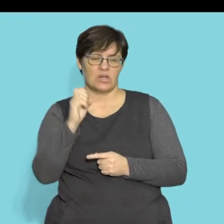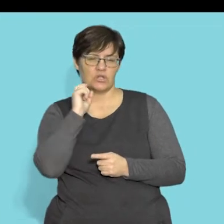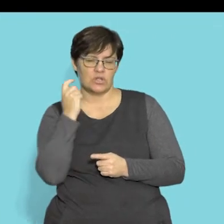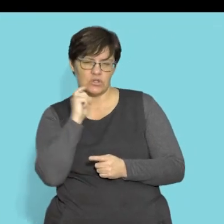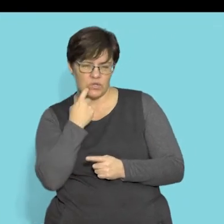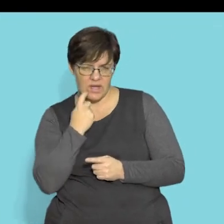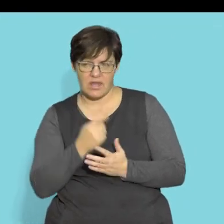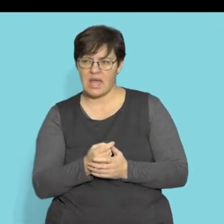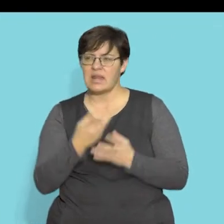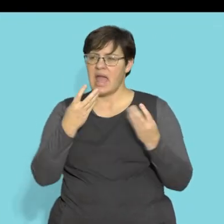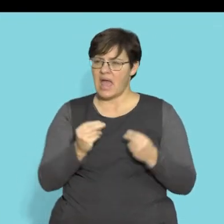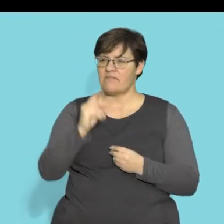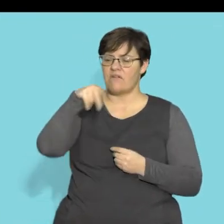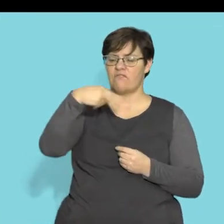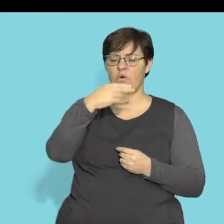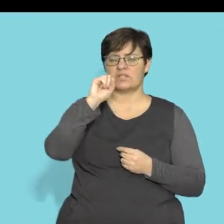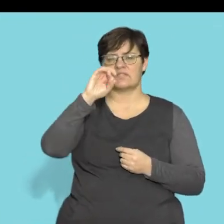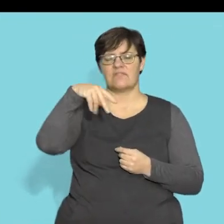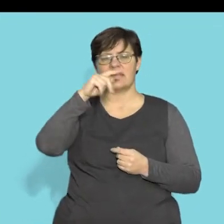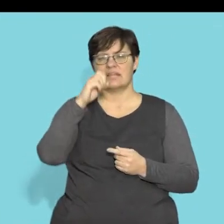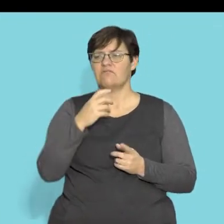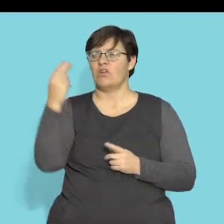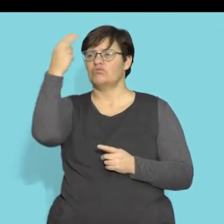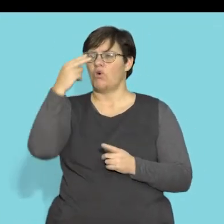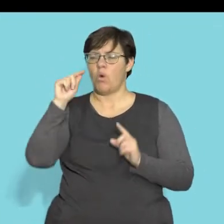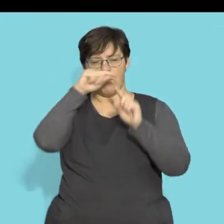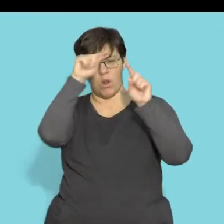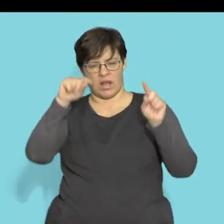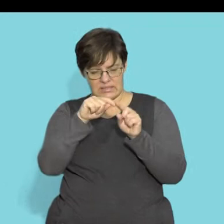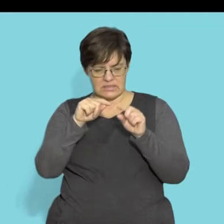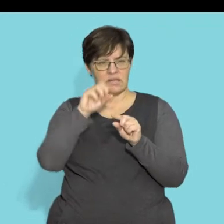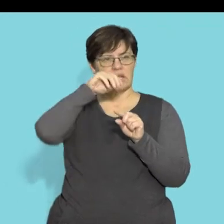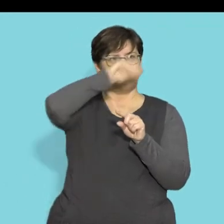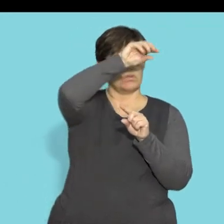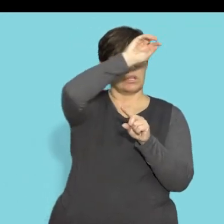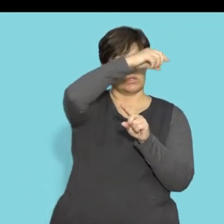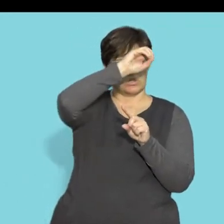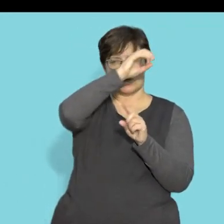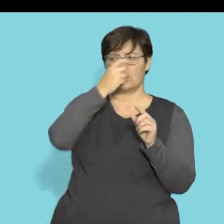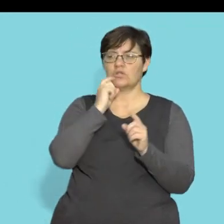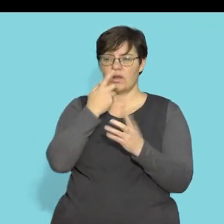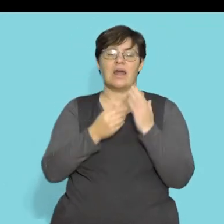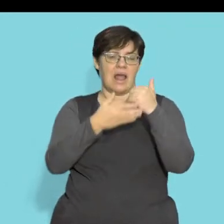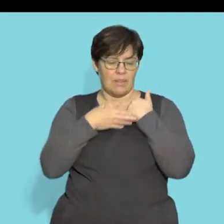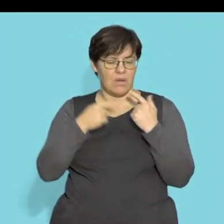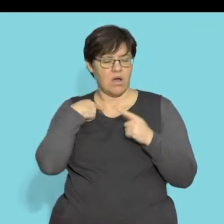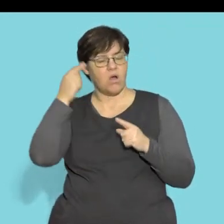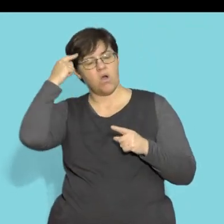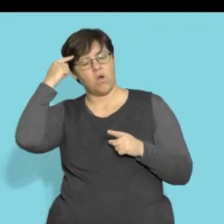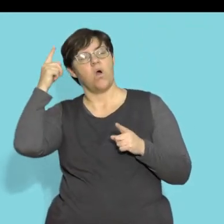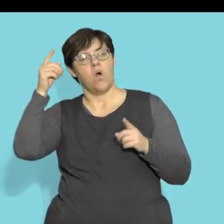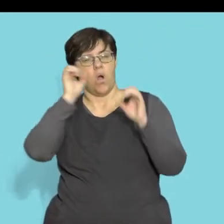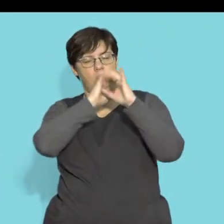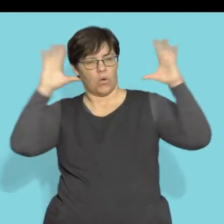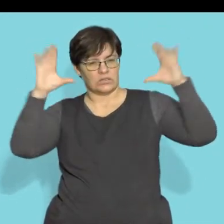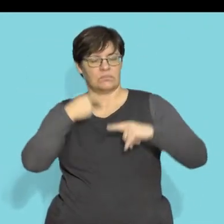the phosphate, and if it helps for you to be able to draw this little molecule that shows you that, it does help, guys, and that helps you to